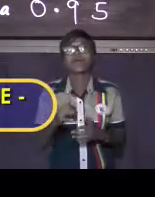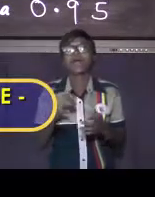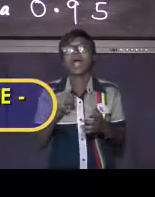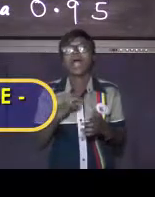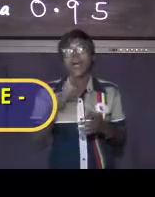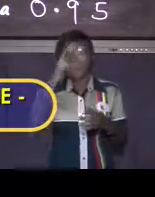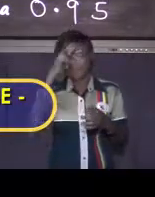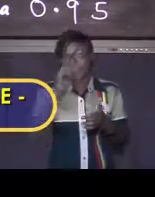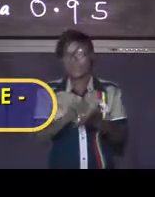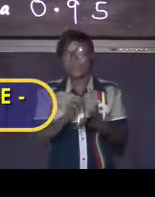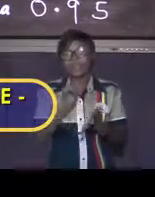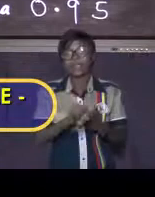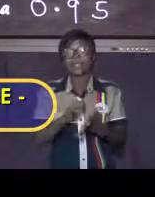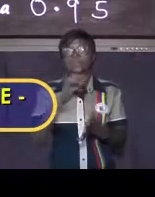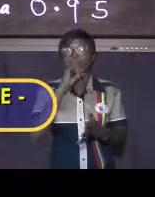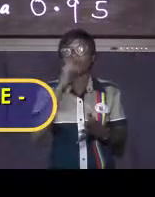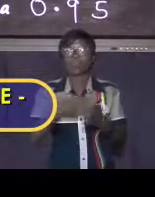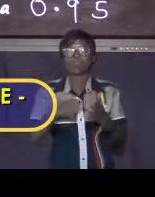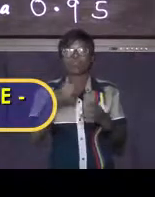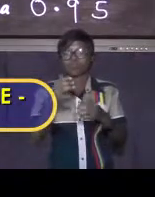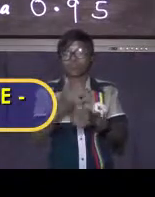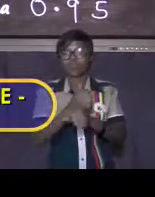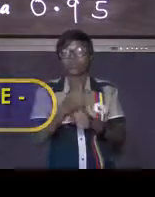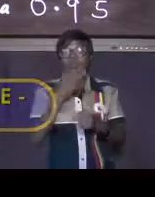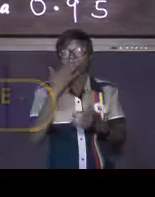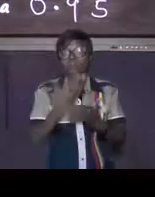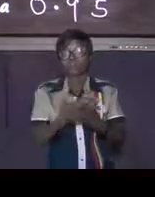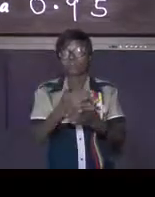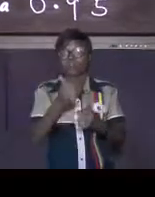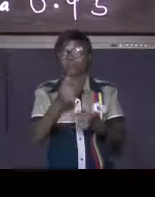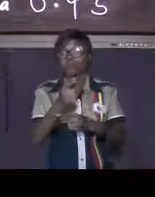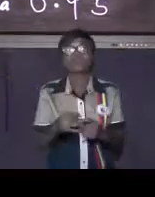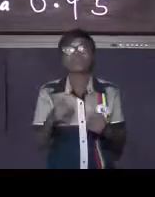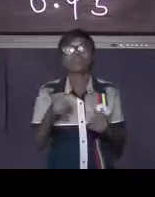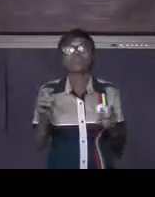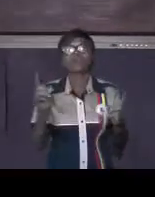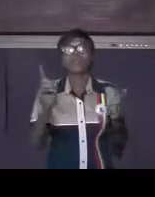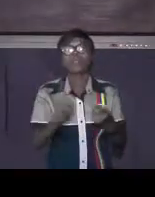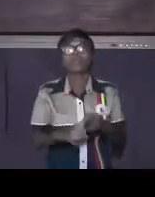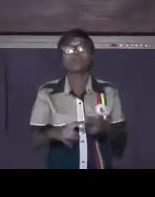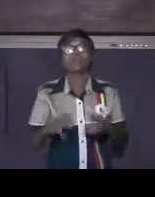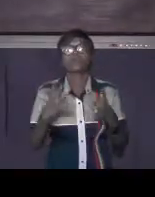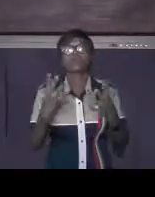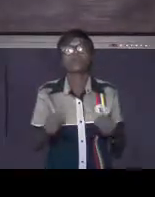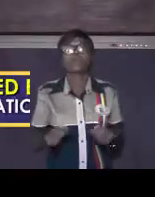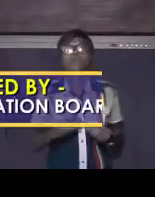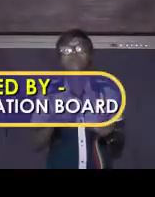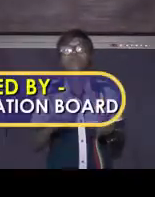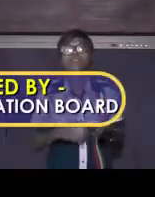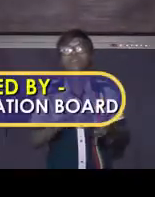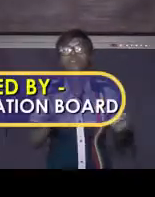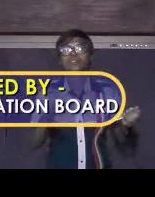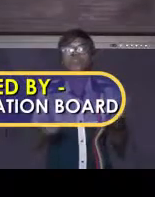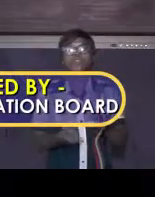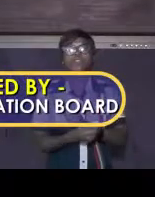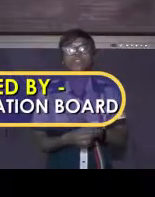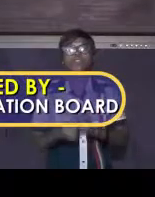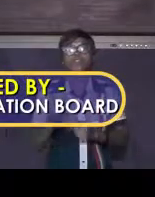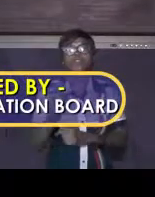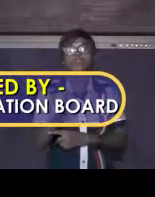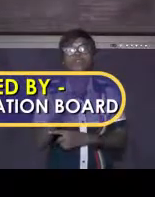I believe that is what you got as well, my friend. Good job, you. You are to solve this.